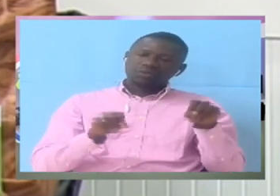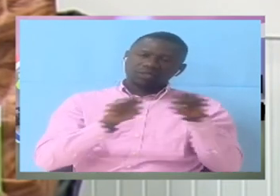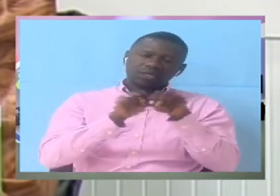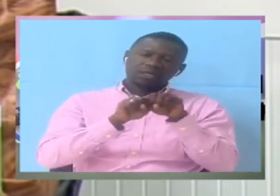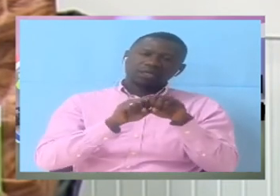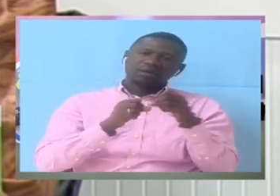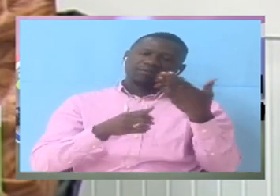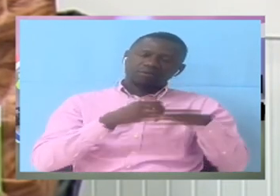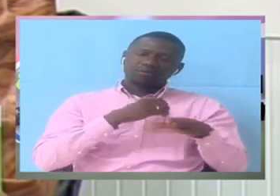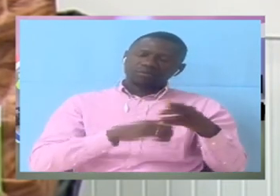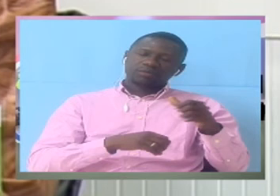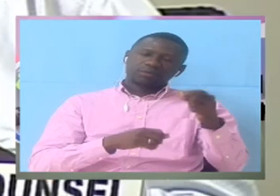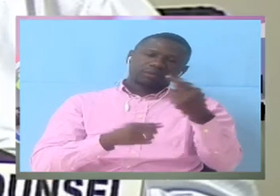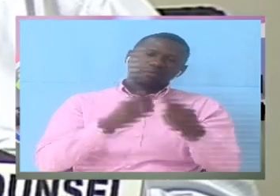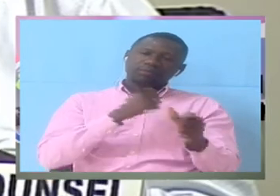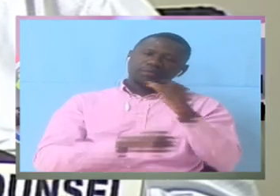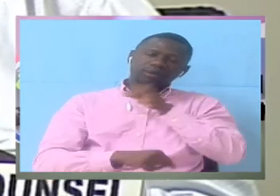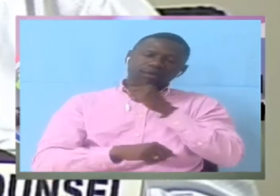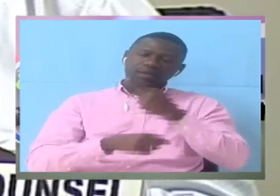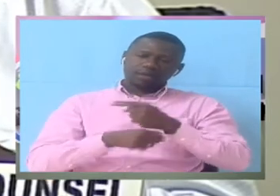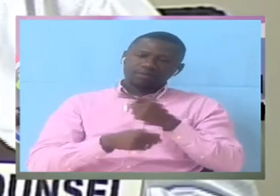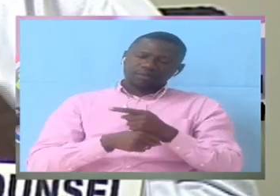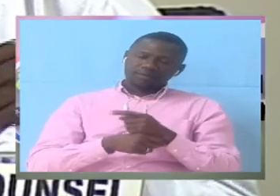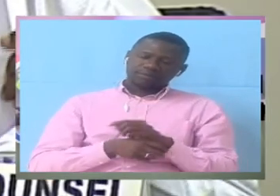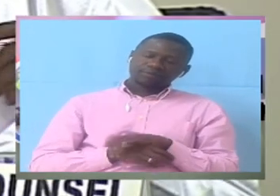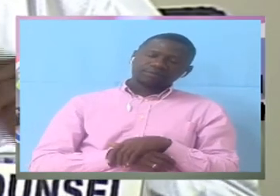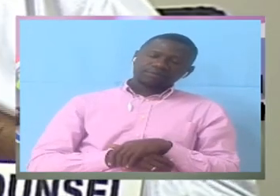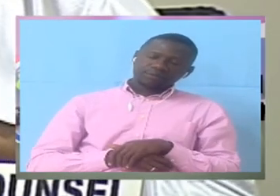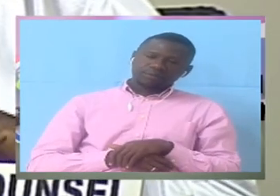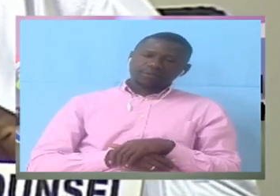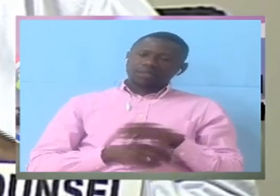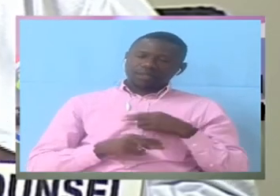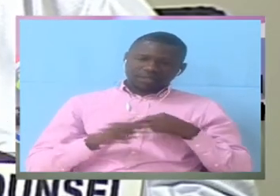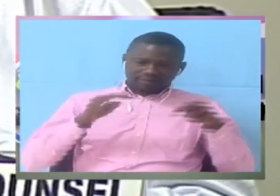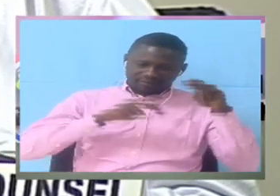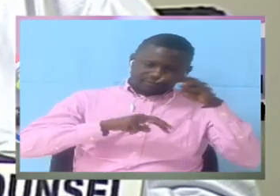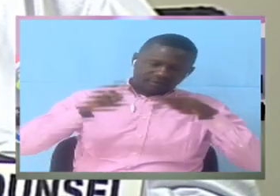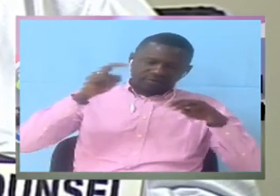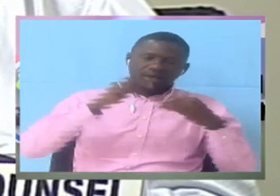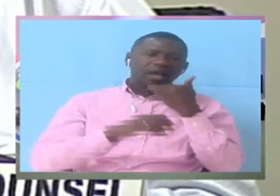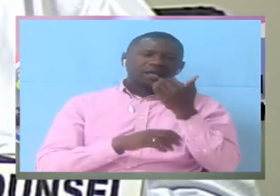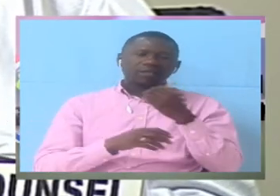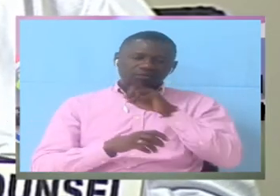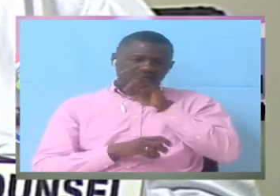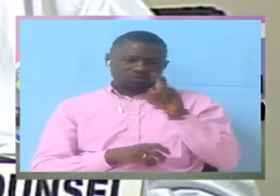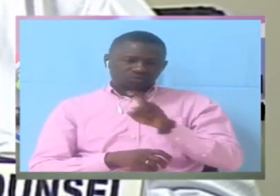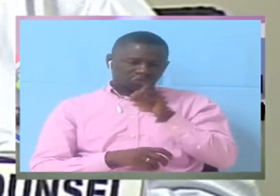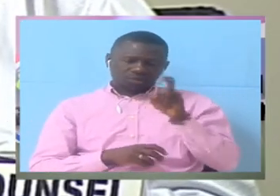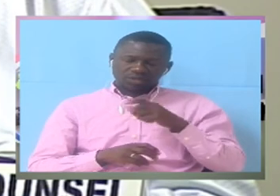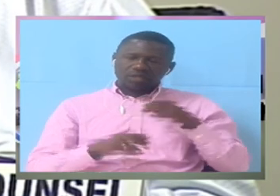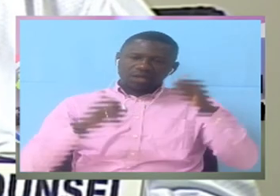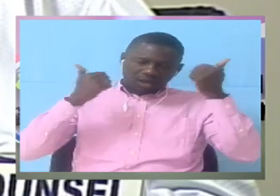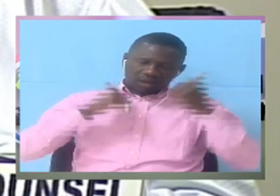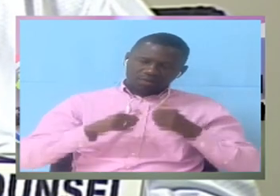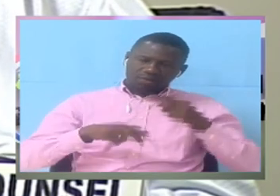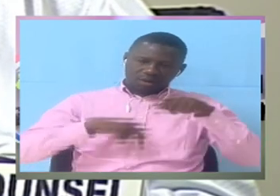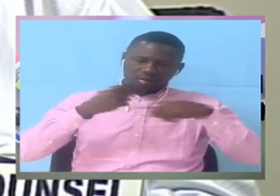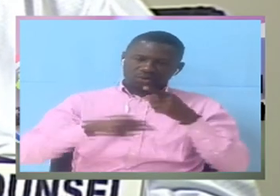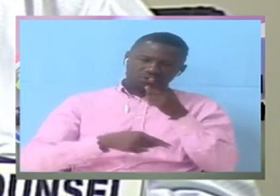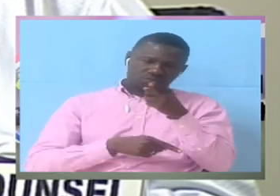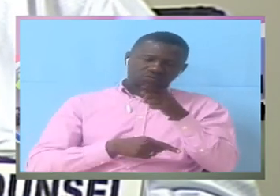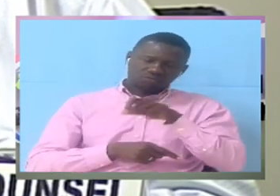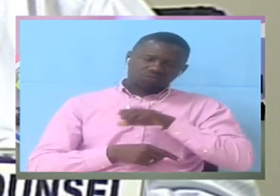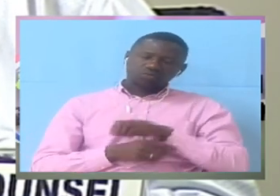murundi na Gambia bankoka. The investigations that were carried out against you. Kiskisro ye minke itela